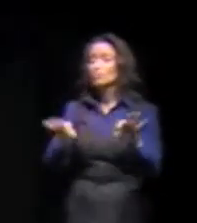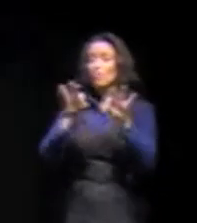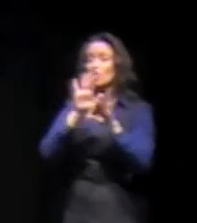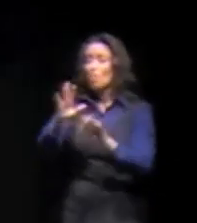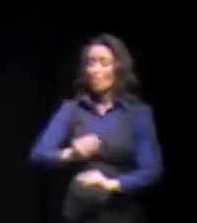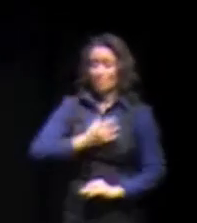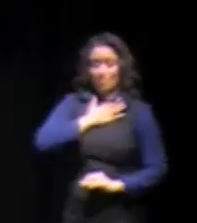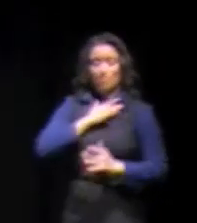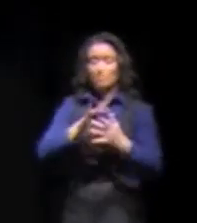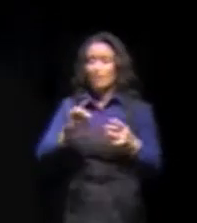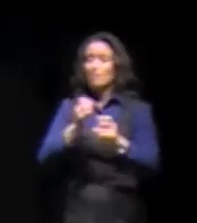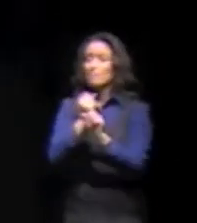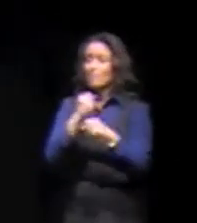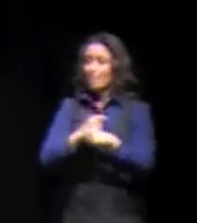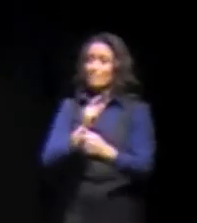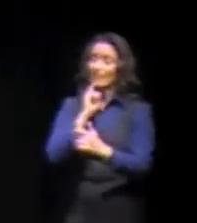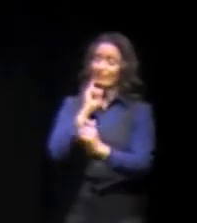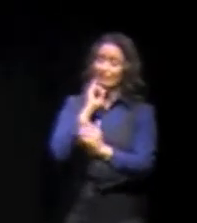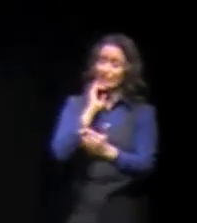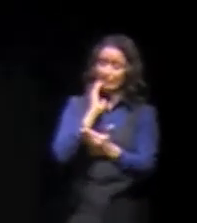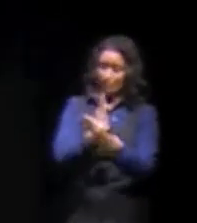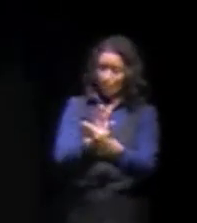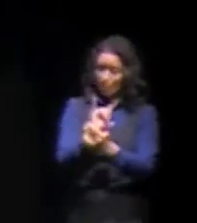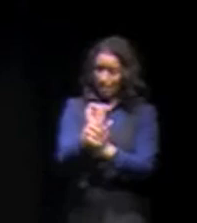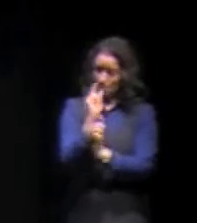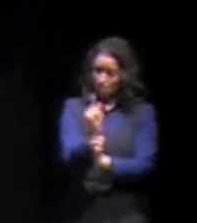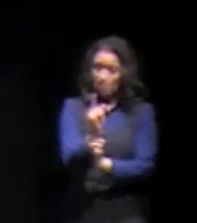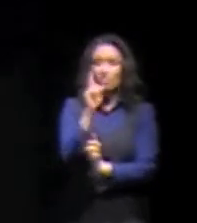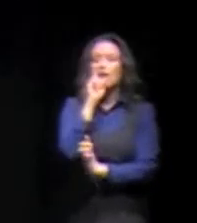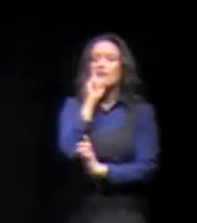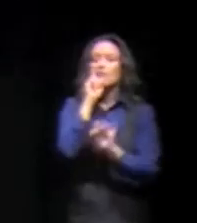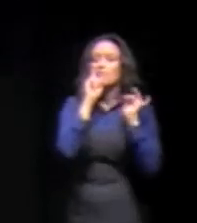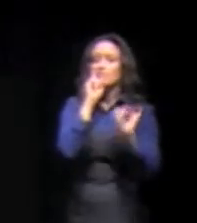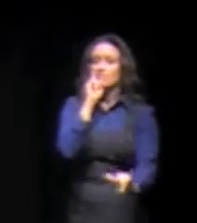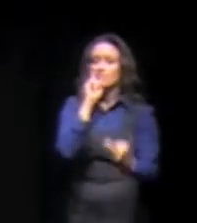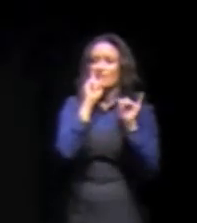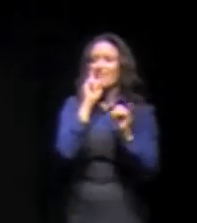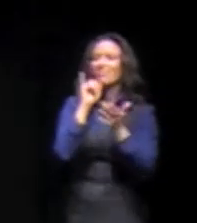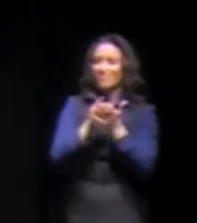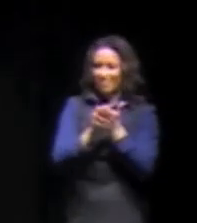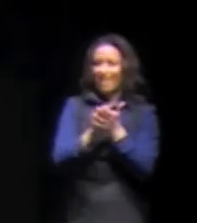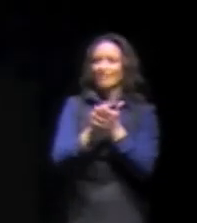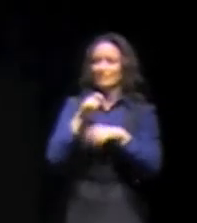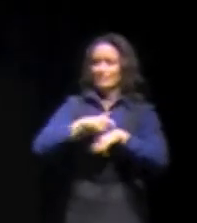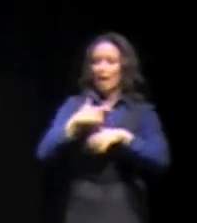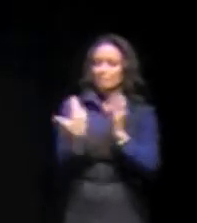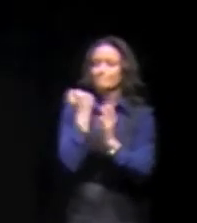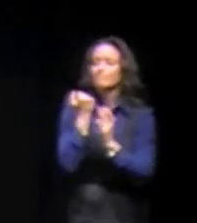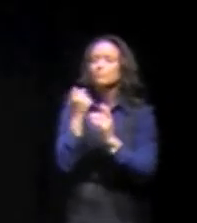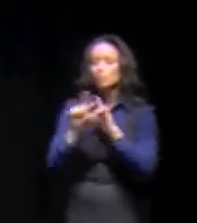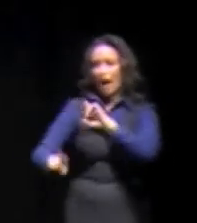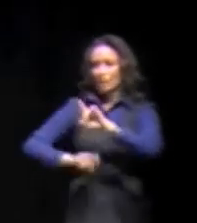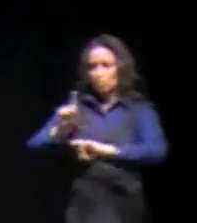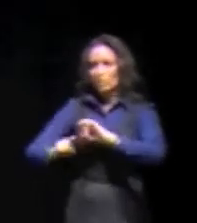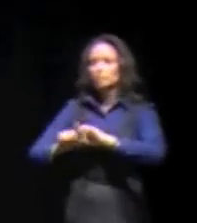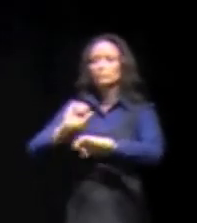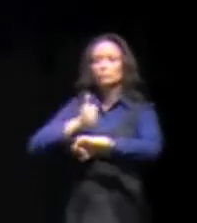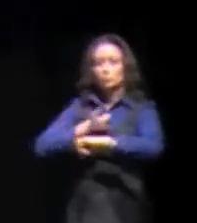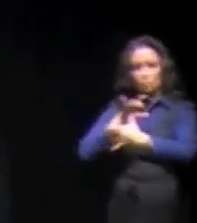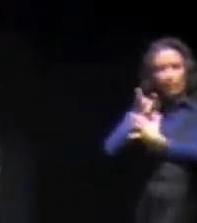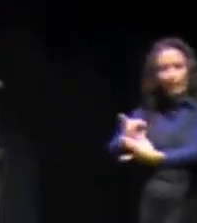inspirational message made me stop in that second and think that this was one of those times to ask questions, create a connection, take the